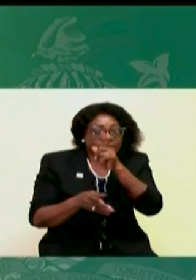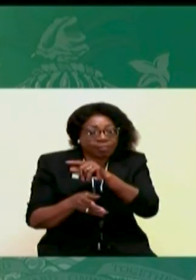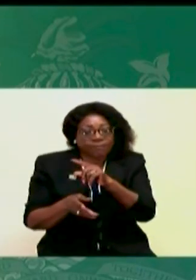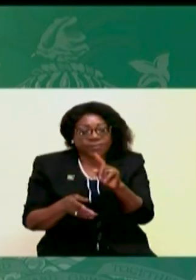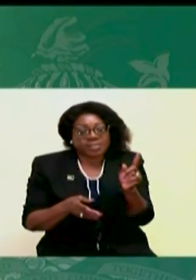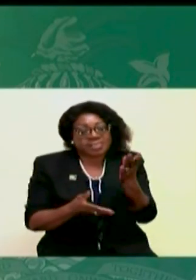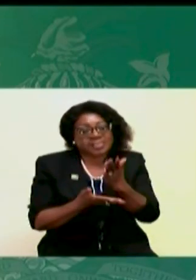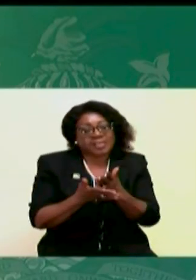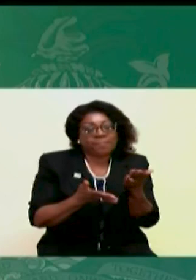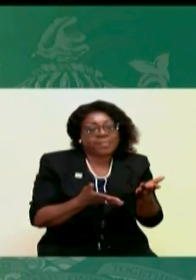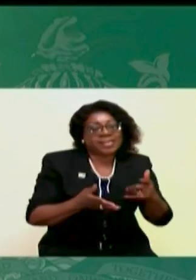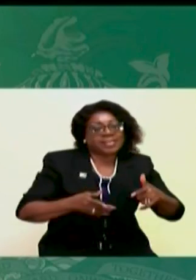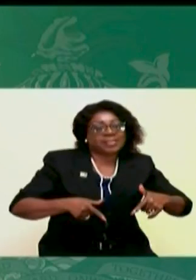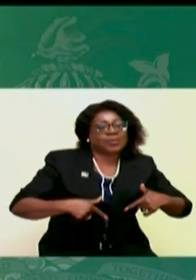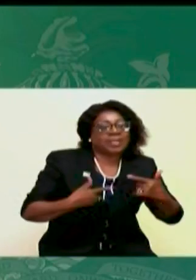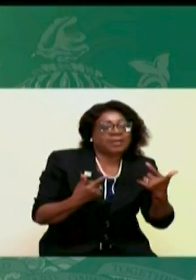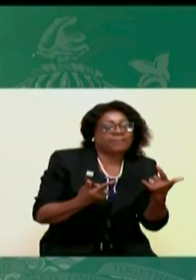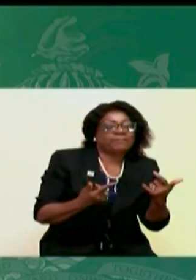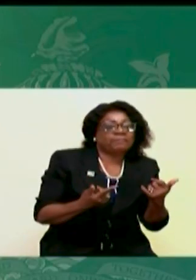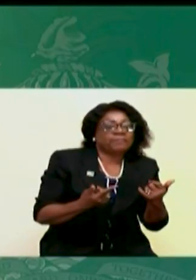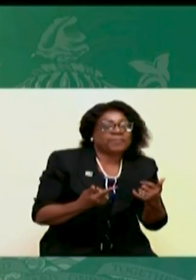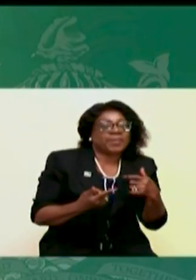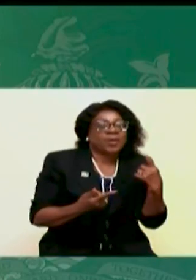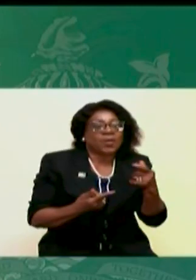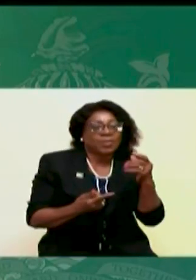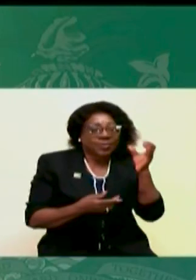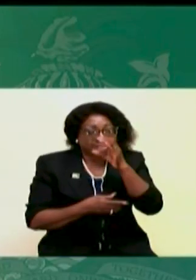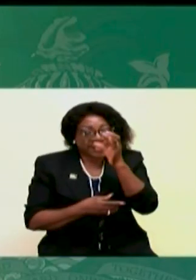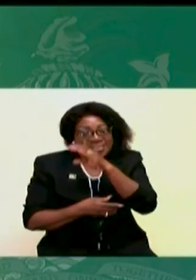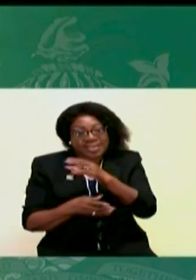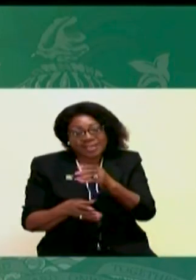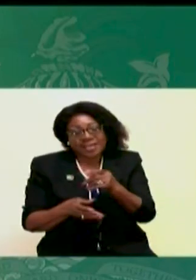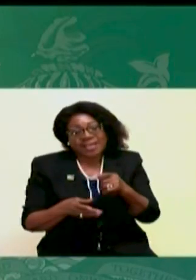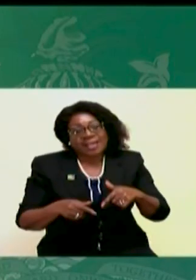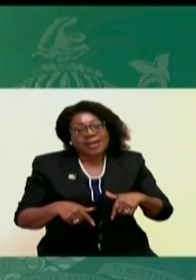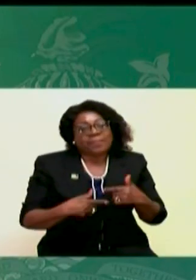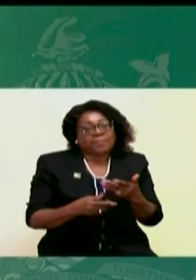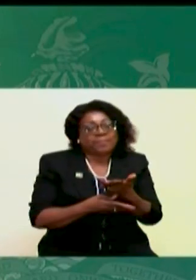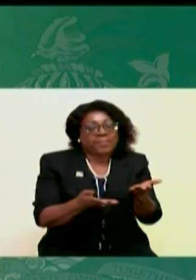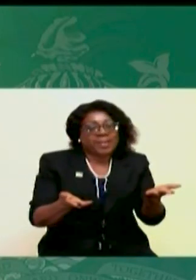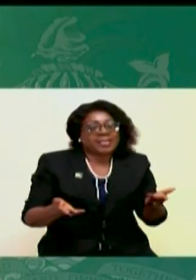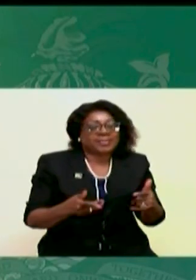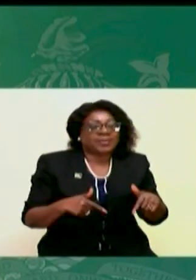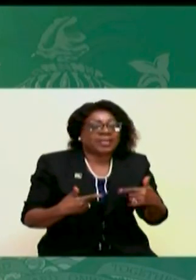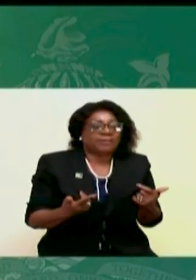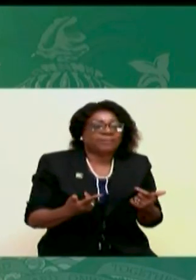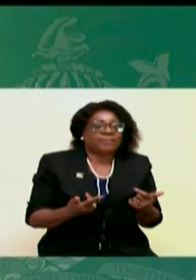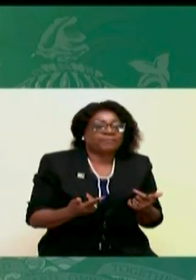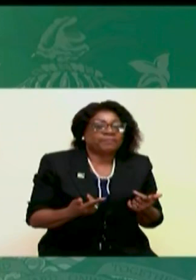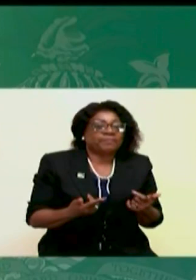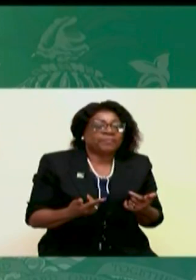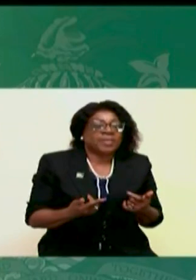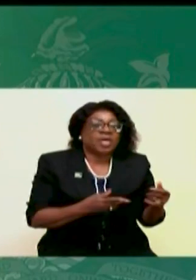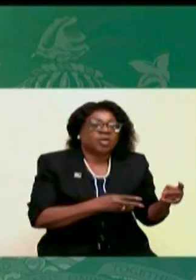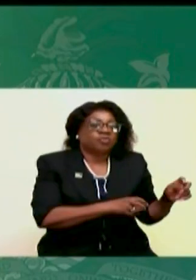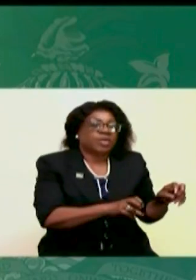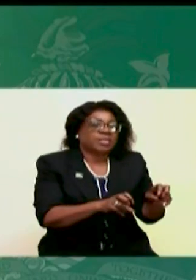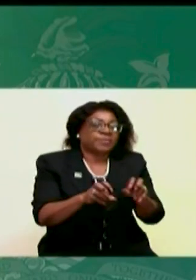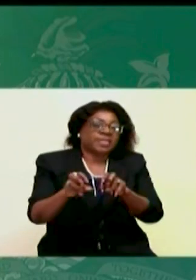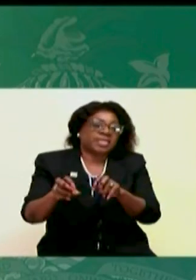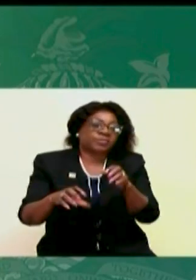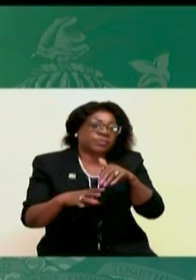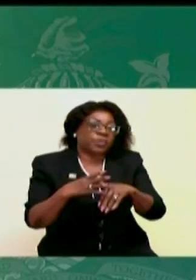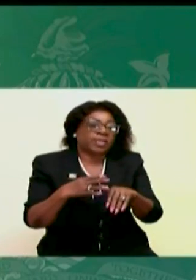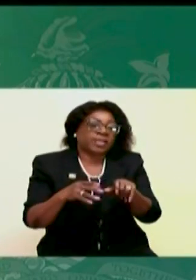Speaker, I myself also had to seek accommodation in Mangrove Key for that weekend. Transportation was brought in